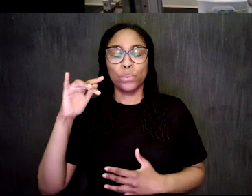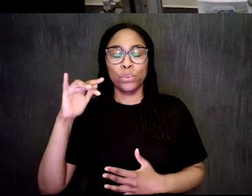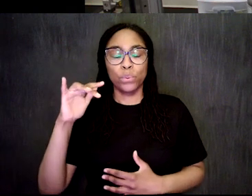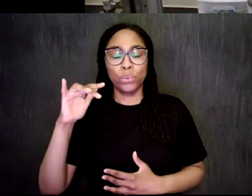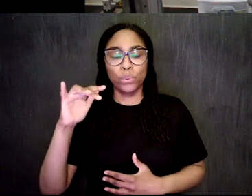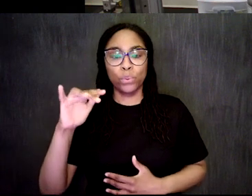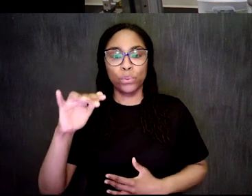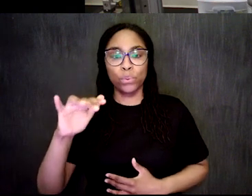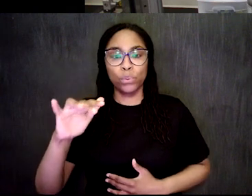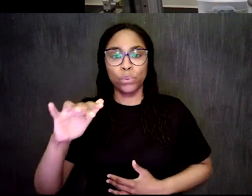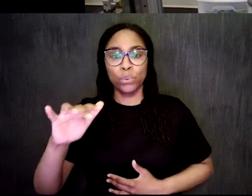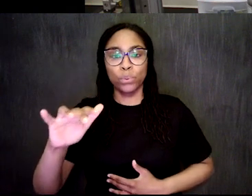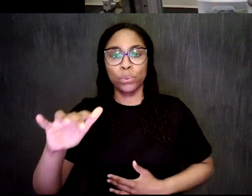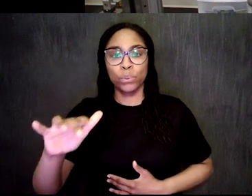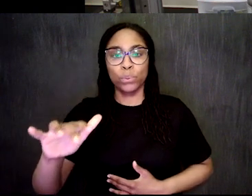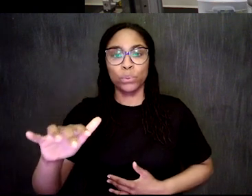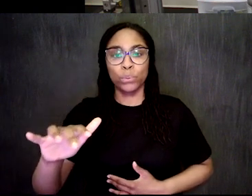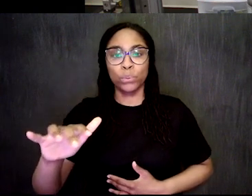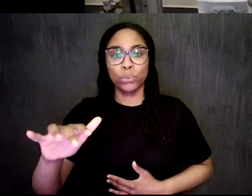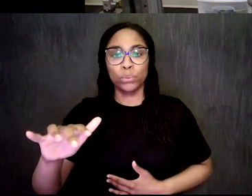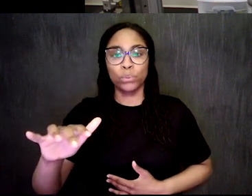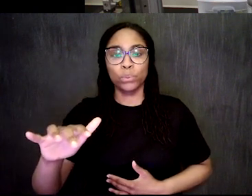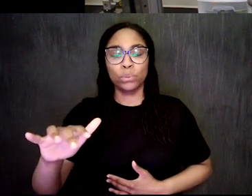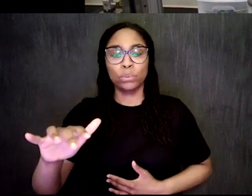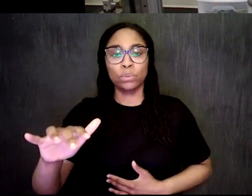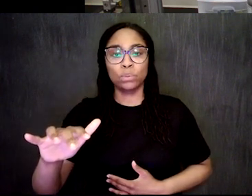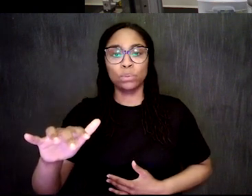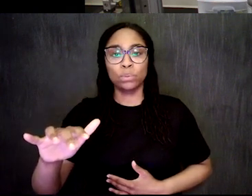1. Exhale.